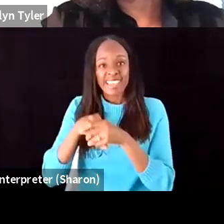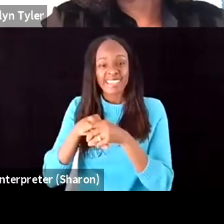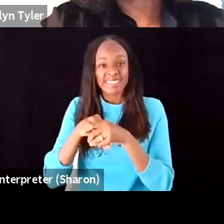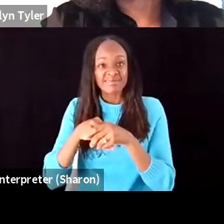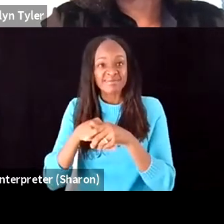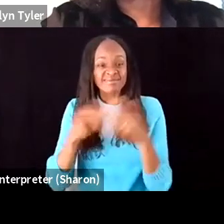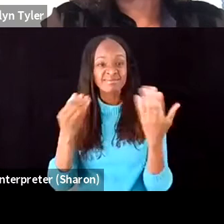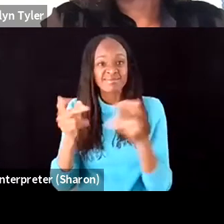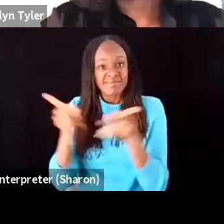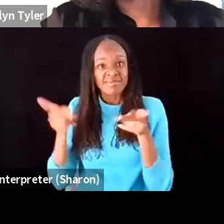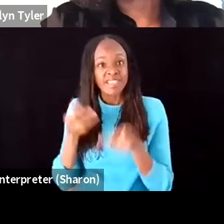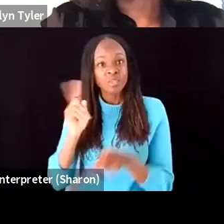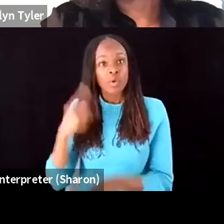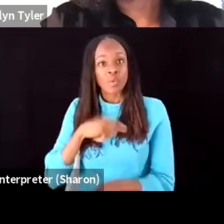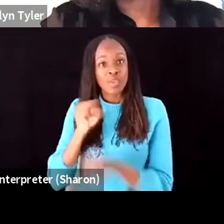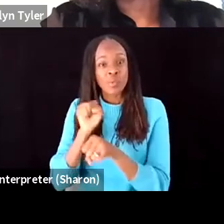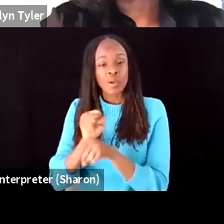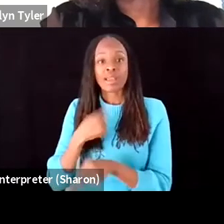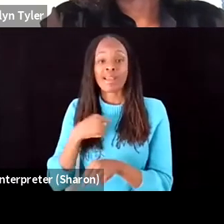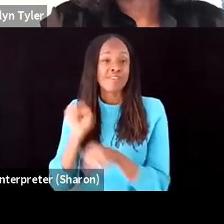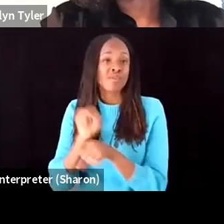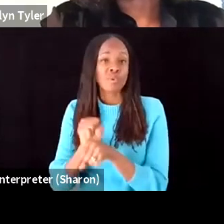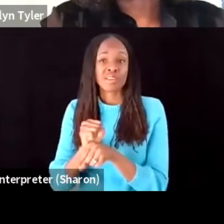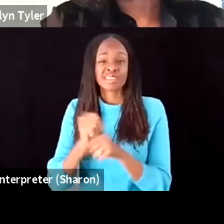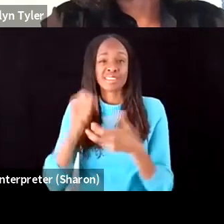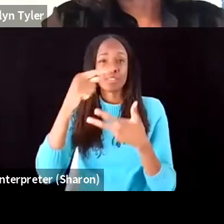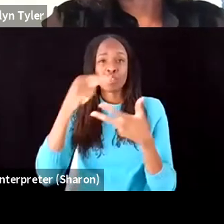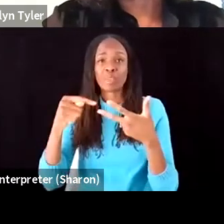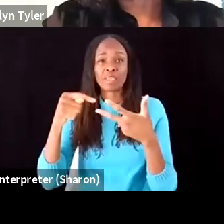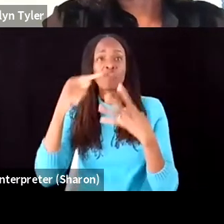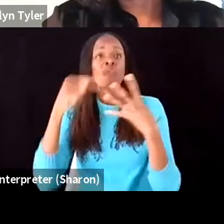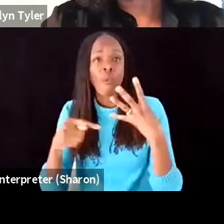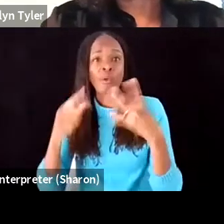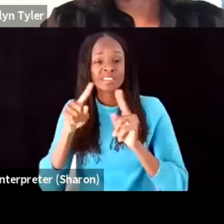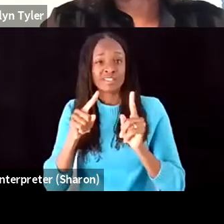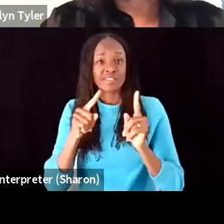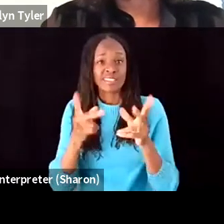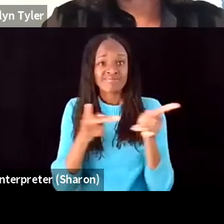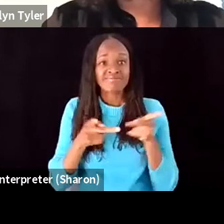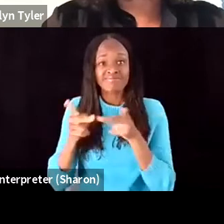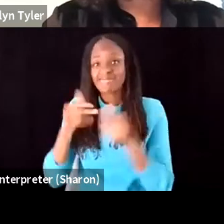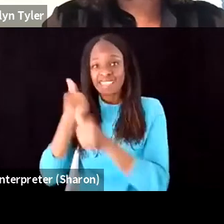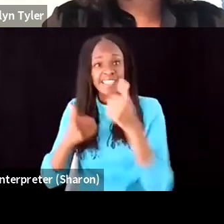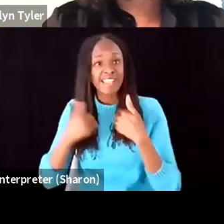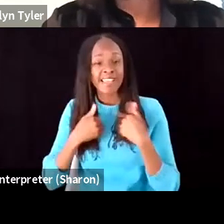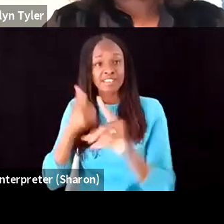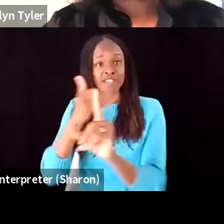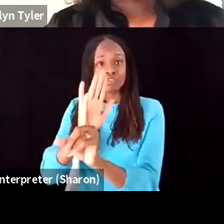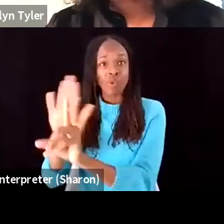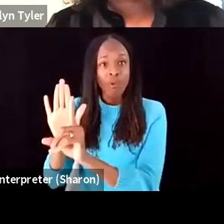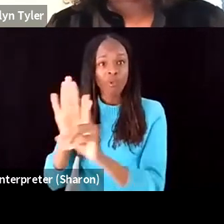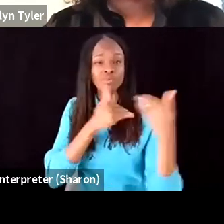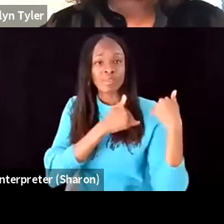work. I have worked in 4 different markets, and each one has its own responsibility. I've worked in my